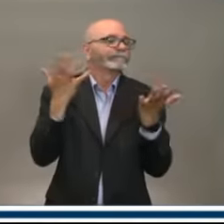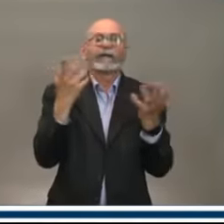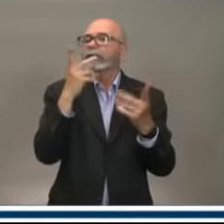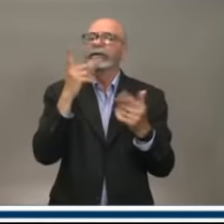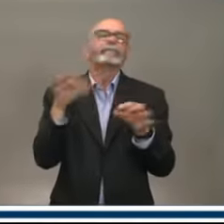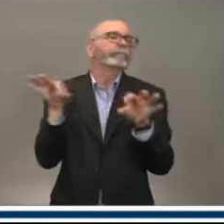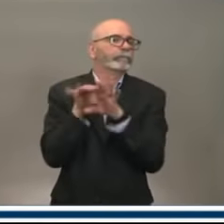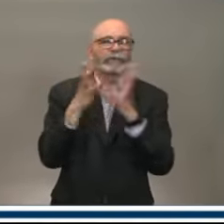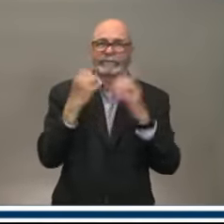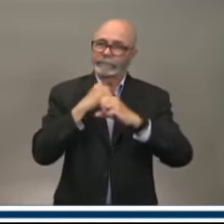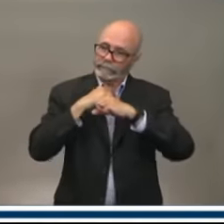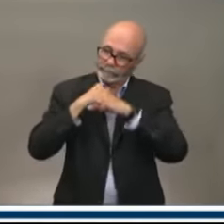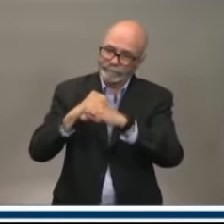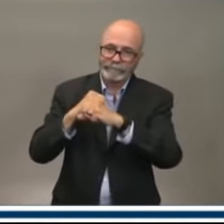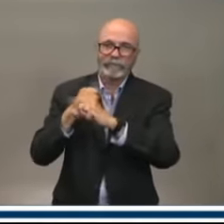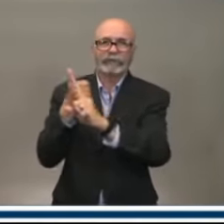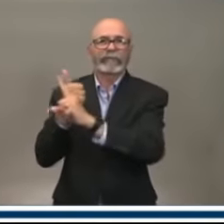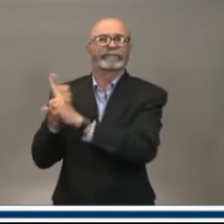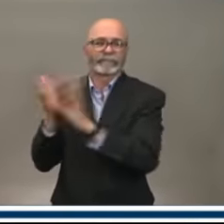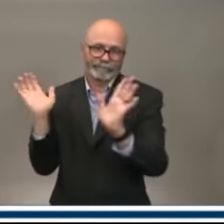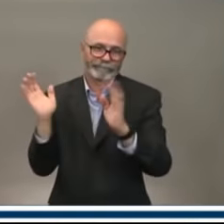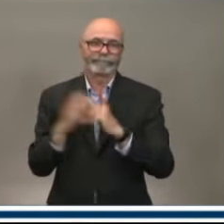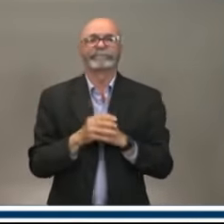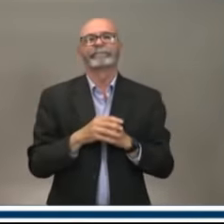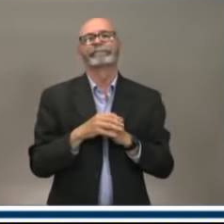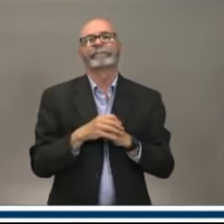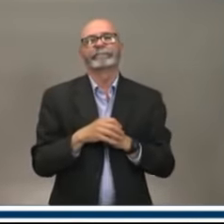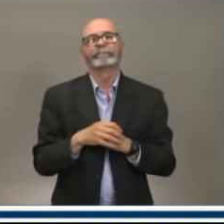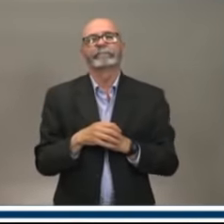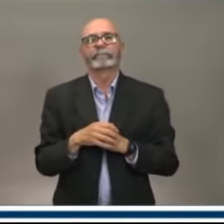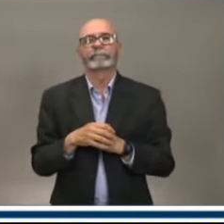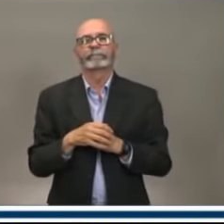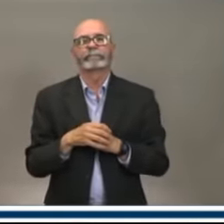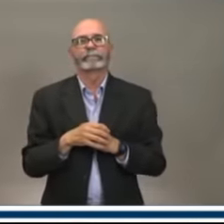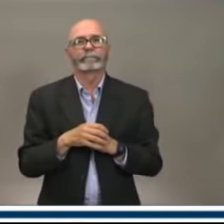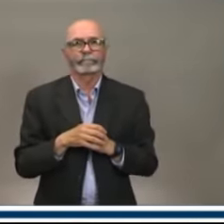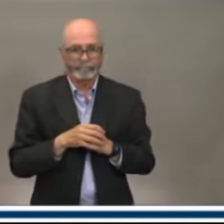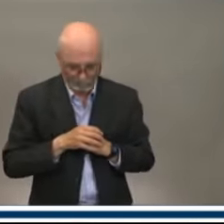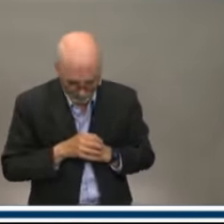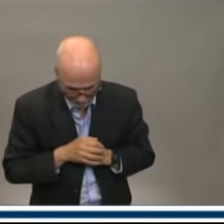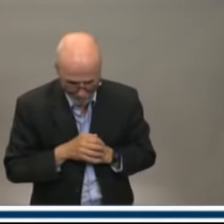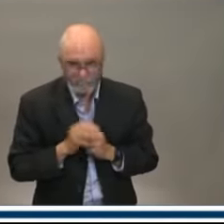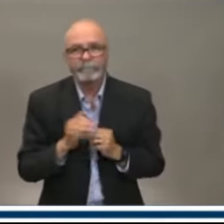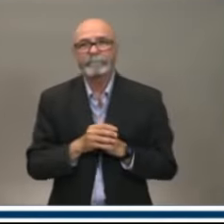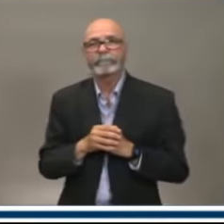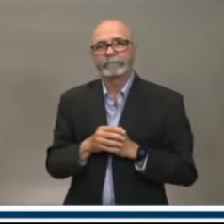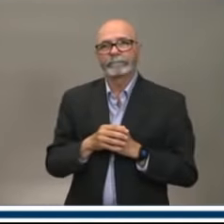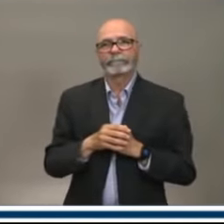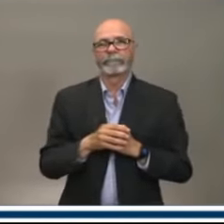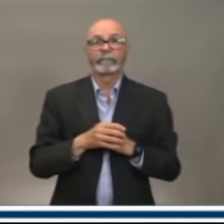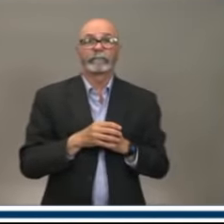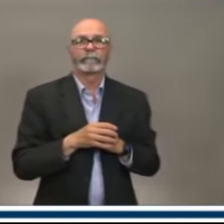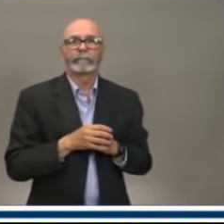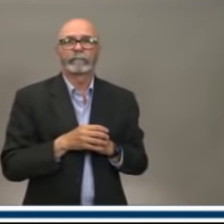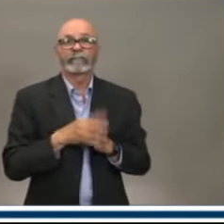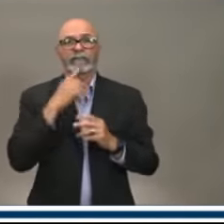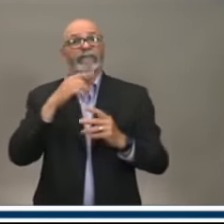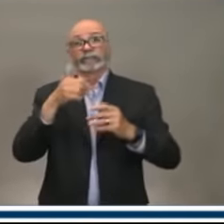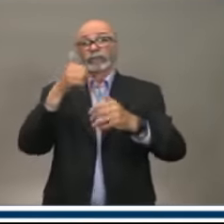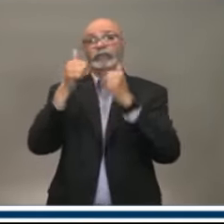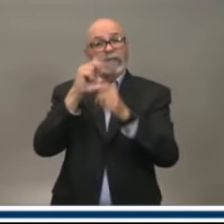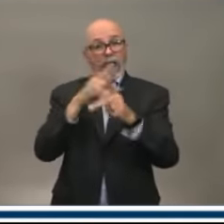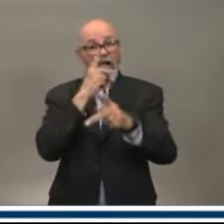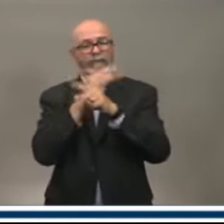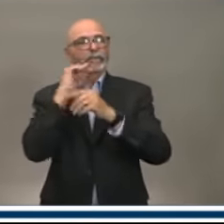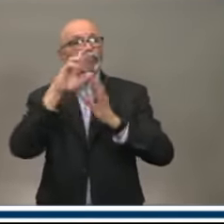That'll include whether it's all from disease transmission or what role a vaccine can contribute to that we don't know